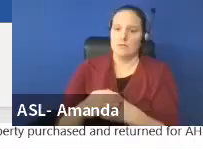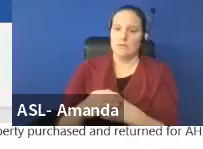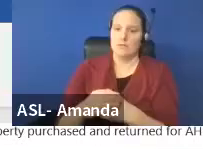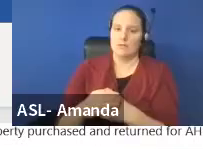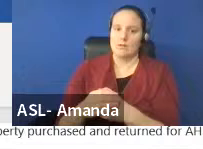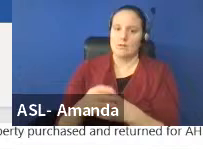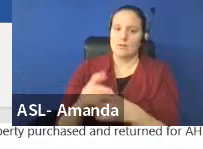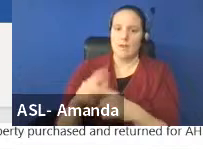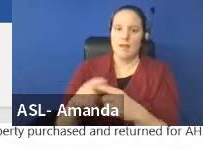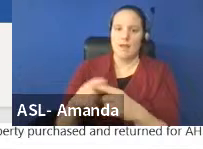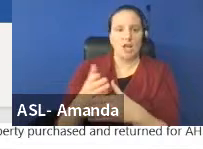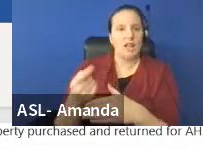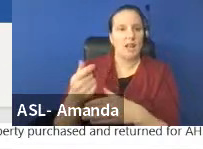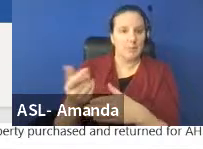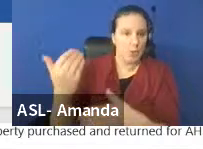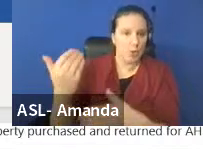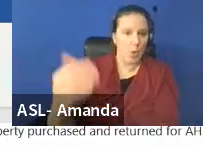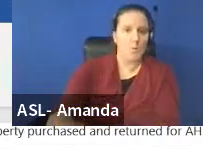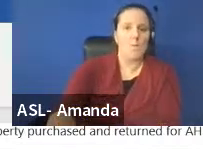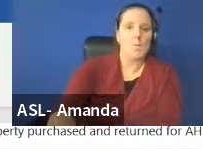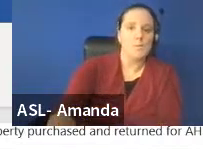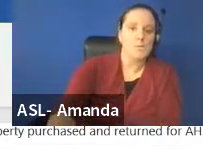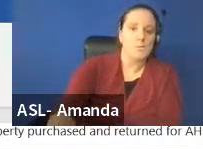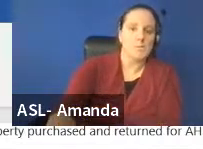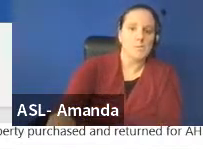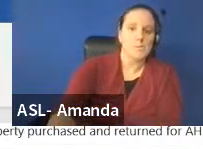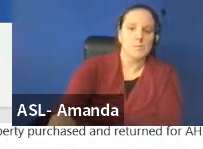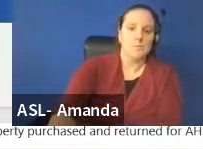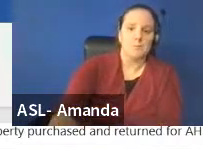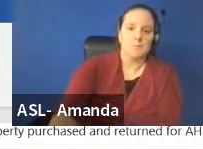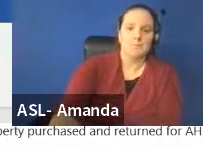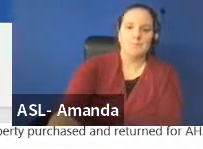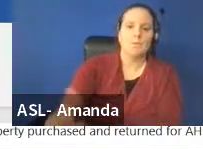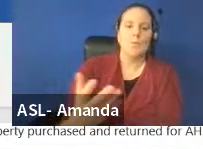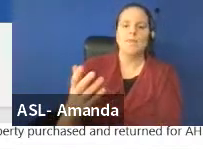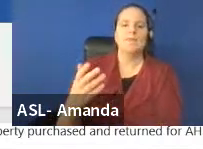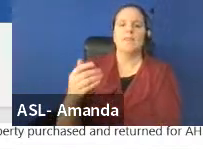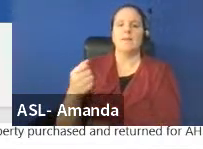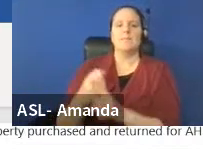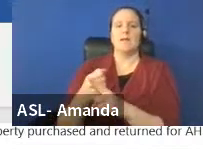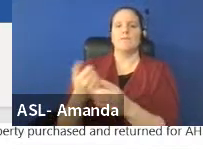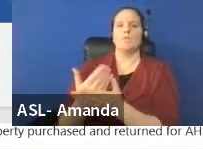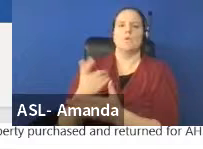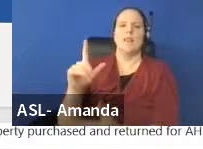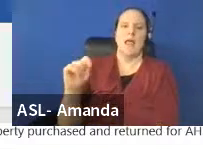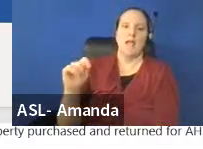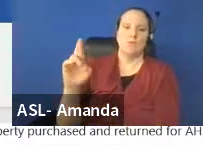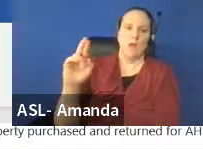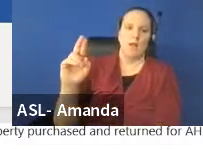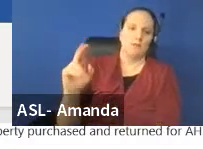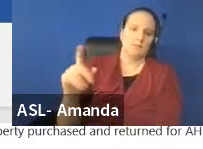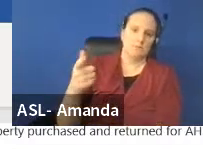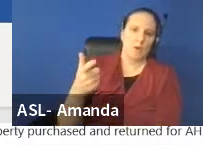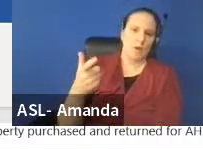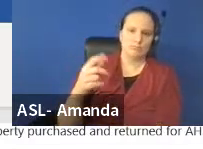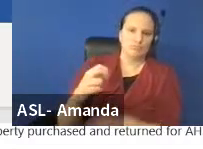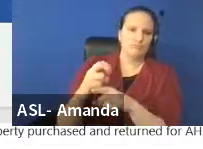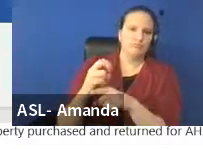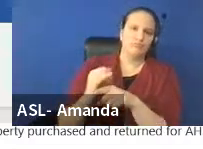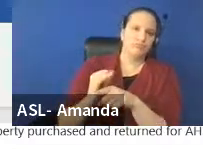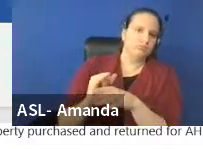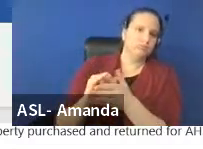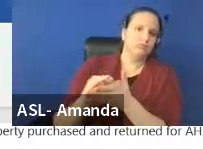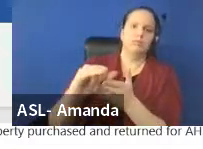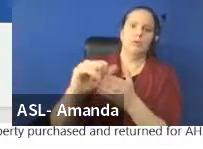bit ago as far as what the impact of the new light rail would be in terms of access to jobs,